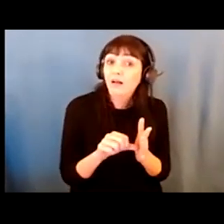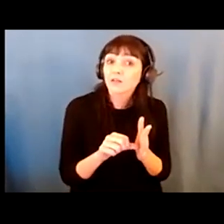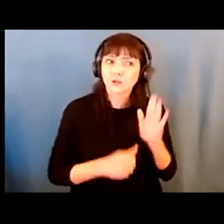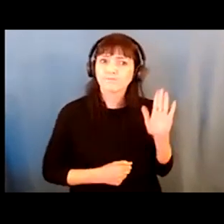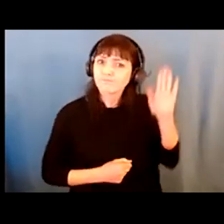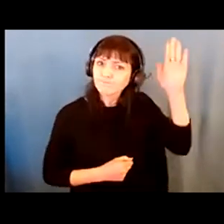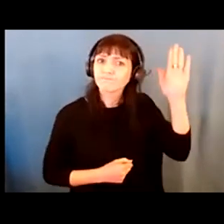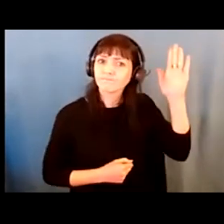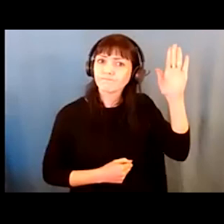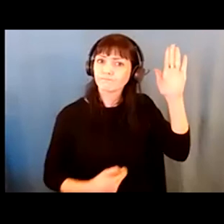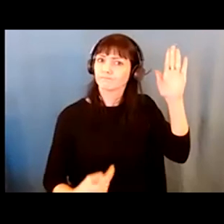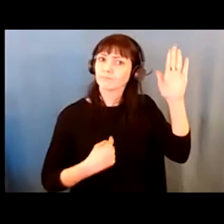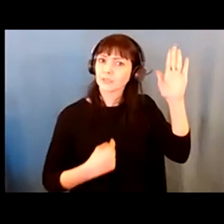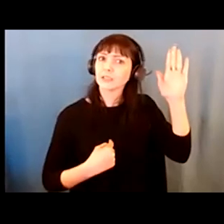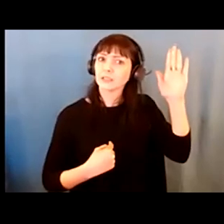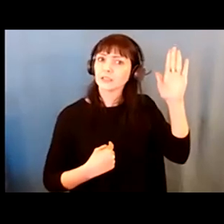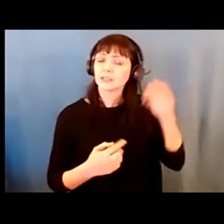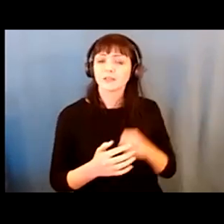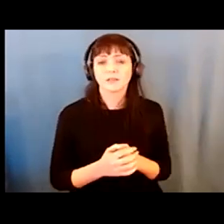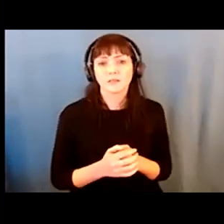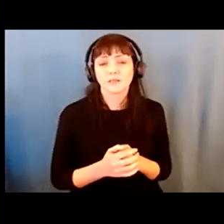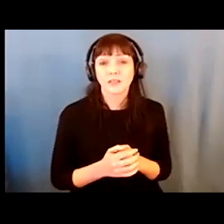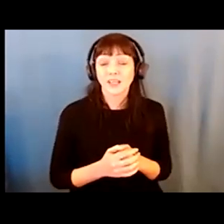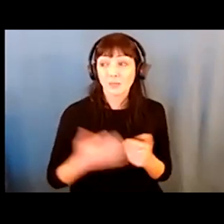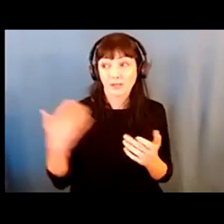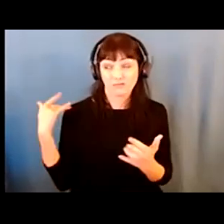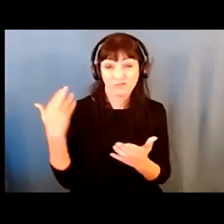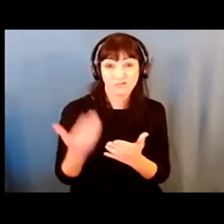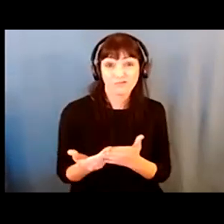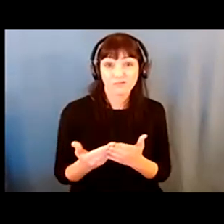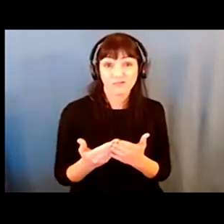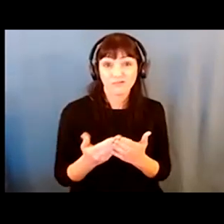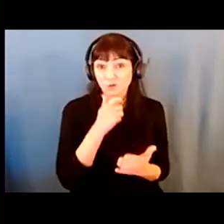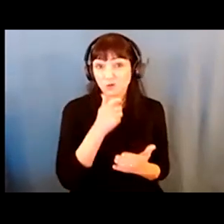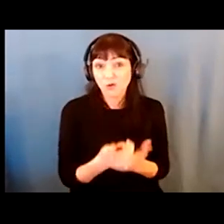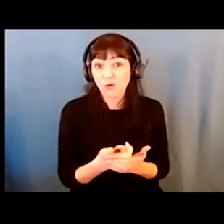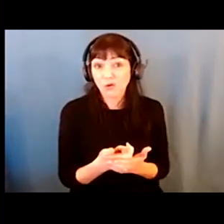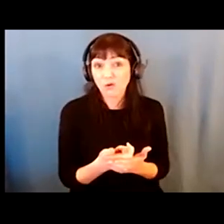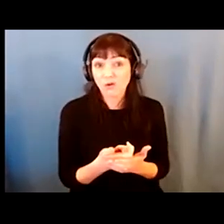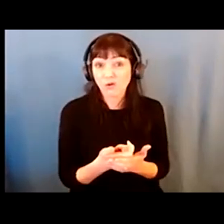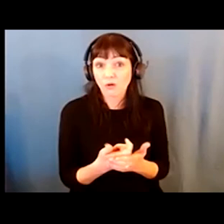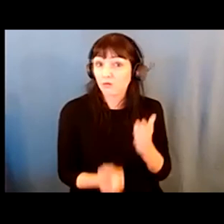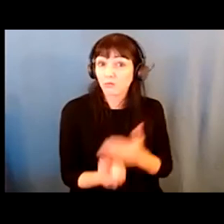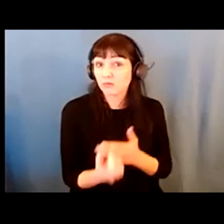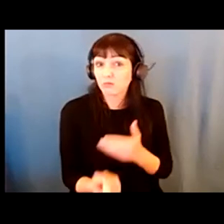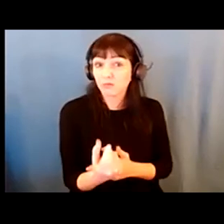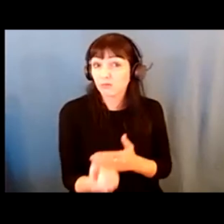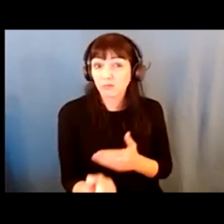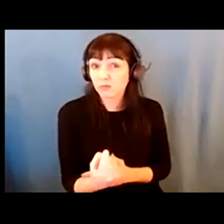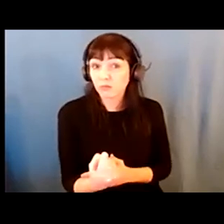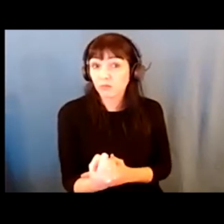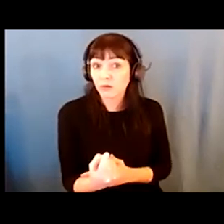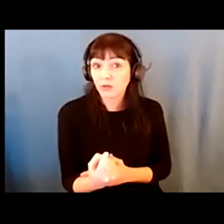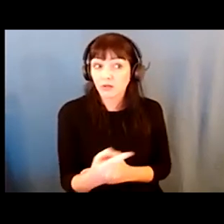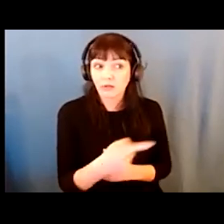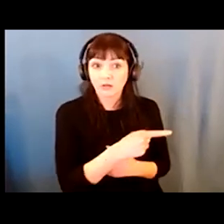really is. And I think, you know, even I've been shocked sometimes by working with artists who, as I say, have wanted to do this and